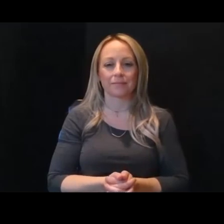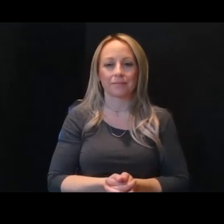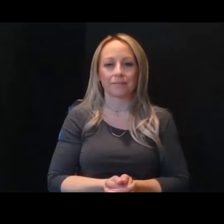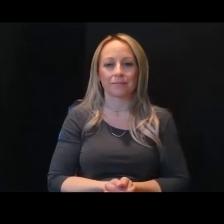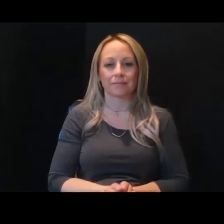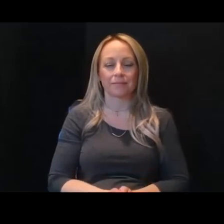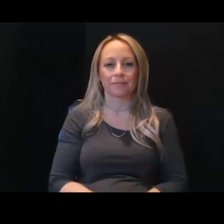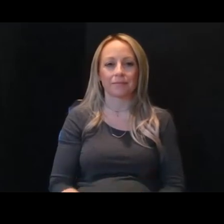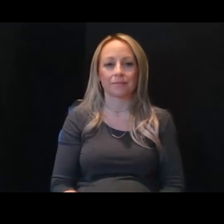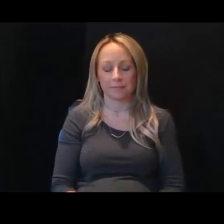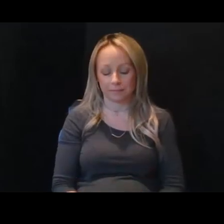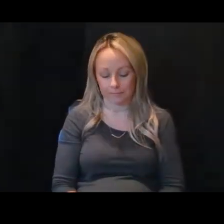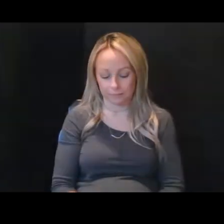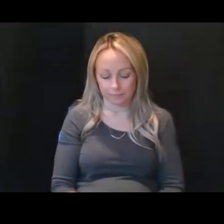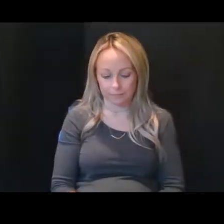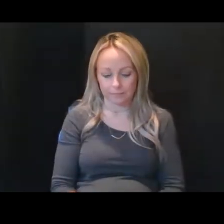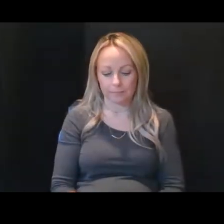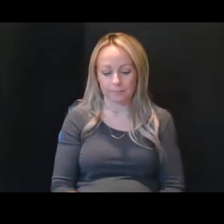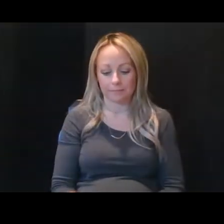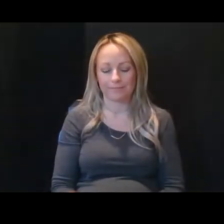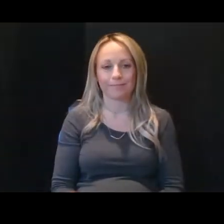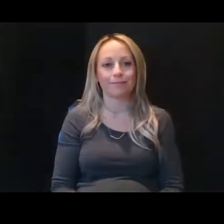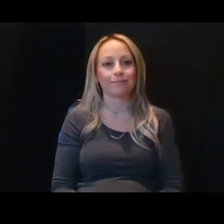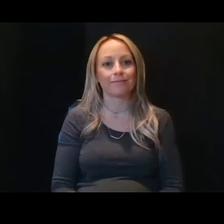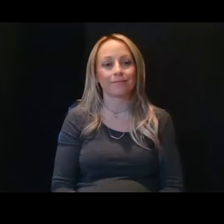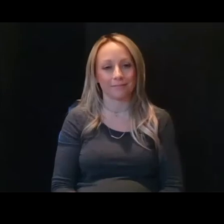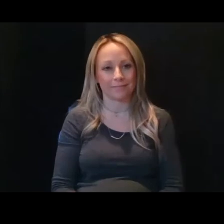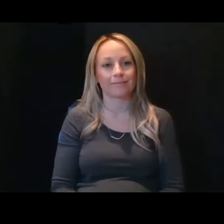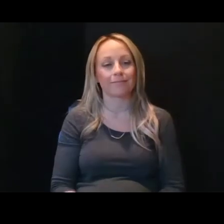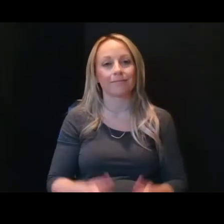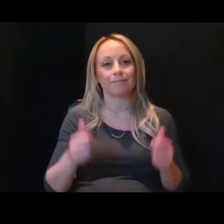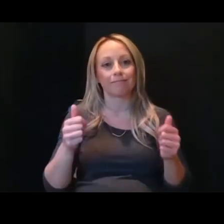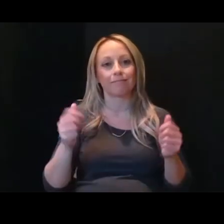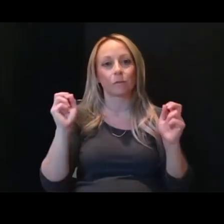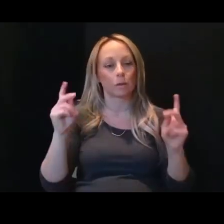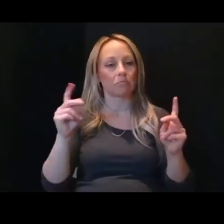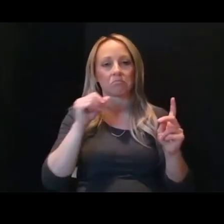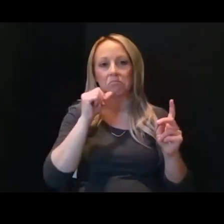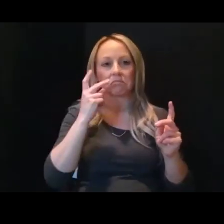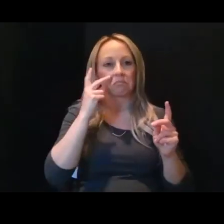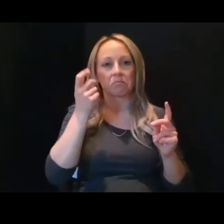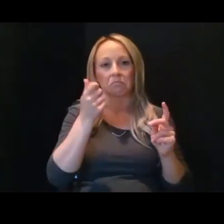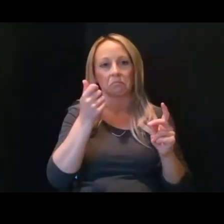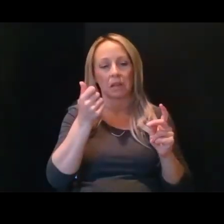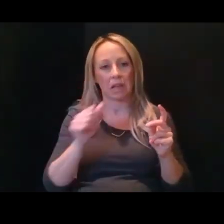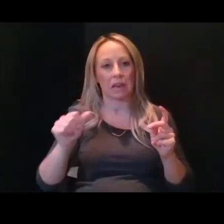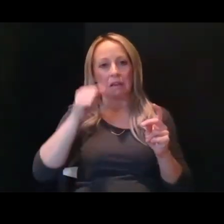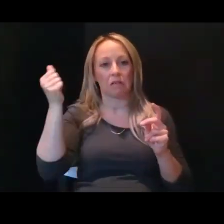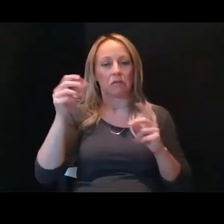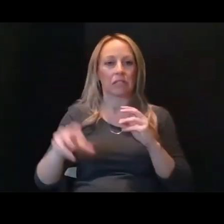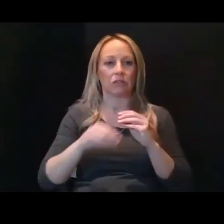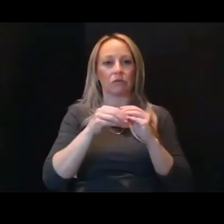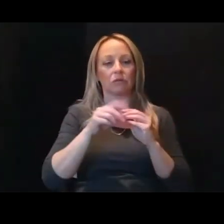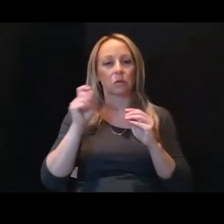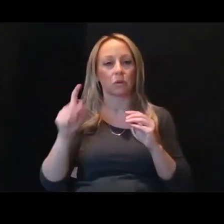Okay, seeing none, Thank you to the contact tracers for